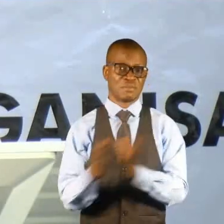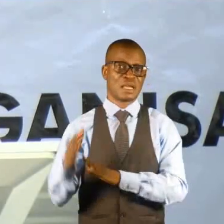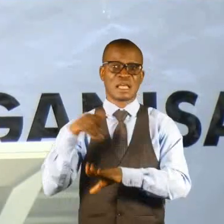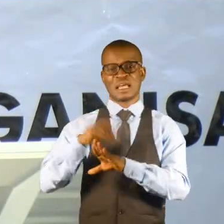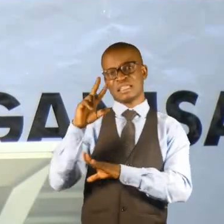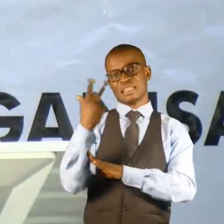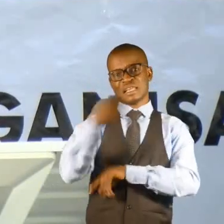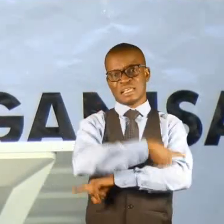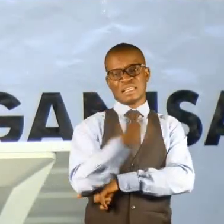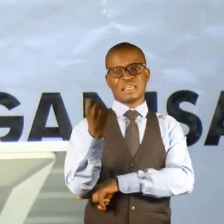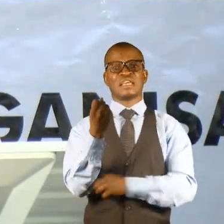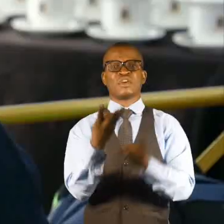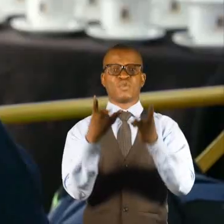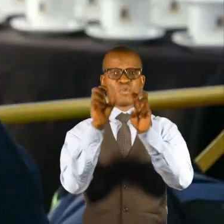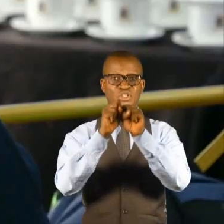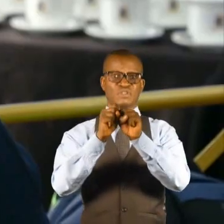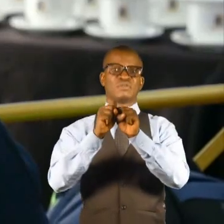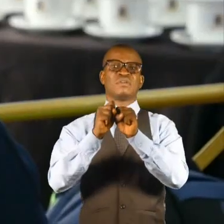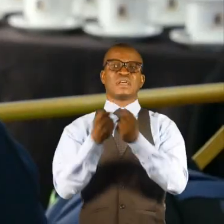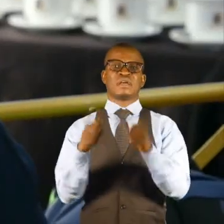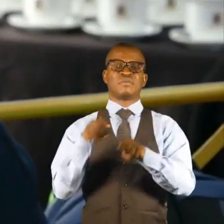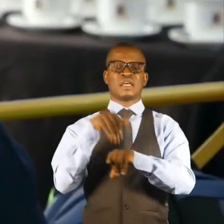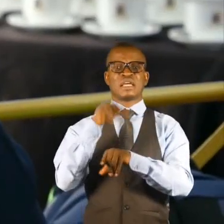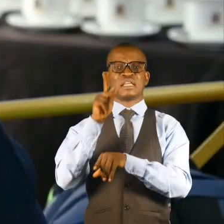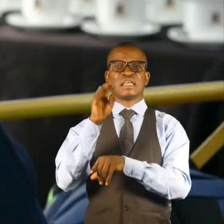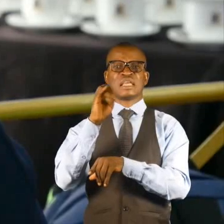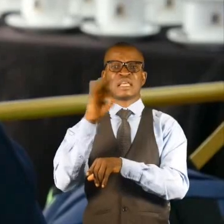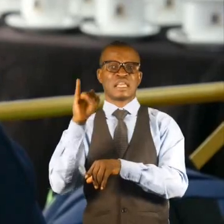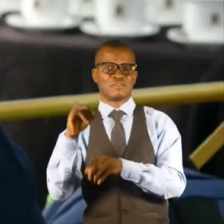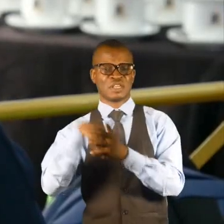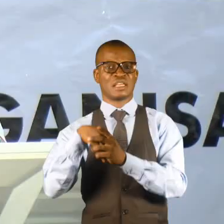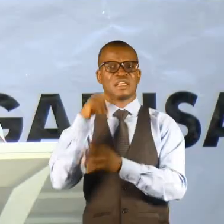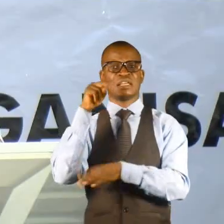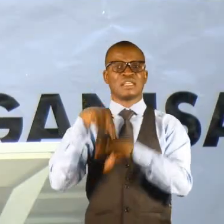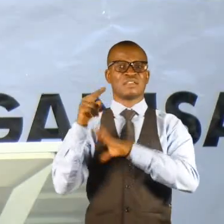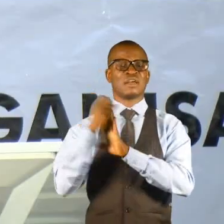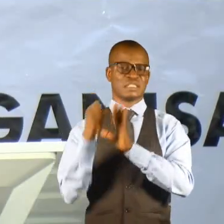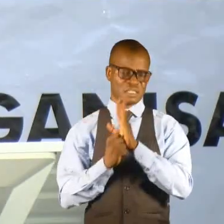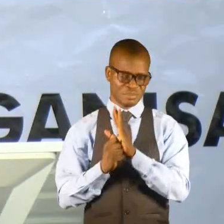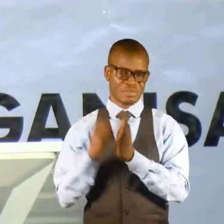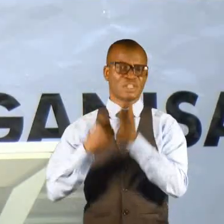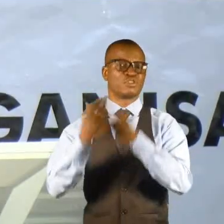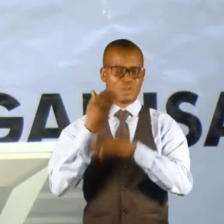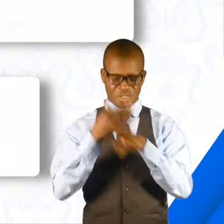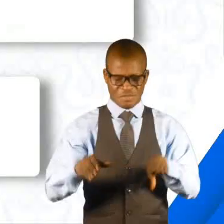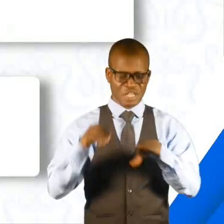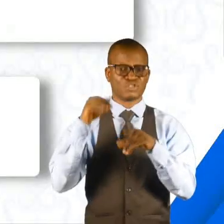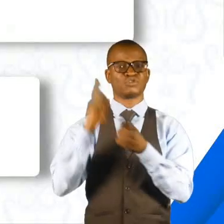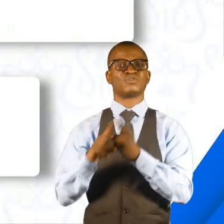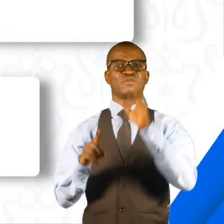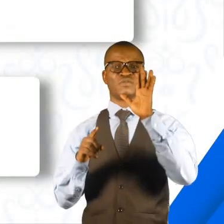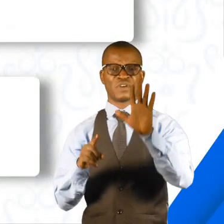the third stakeholders 3-day workshop, which was held in Kefi, Nasarawa State. The National Action Plan is divided into